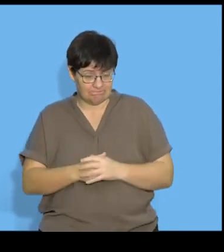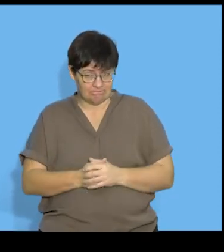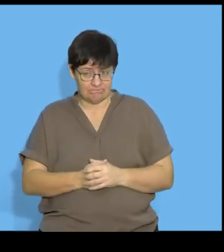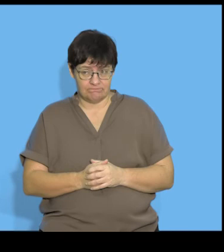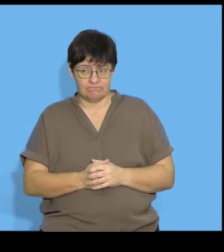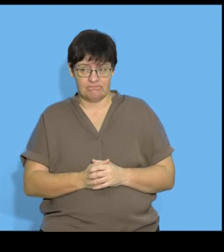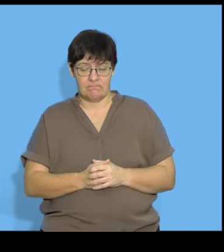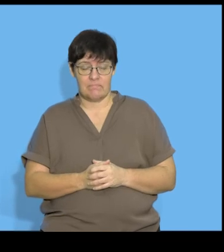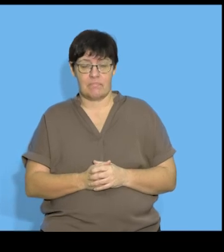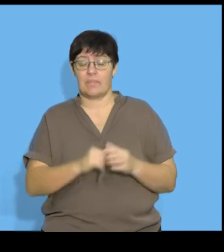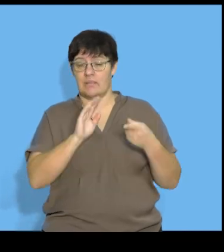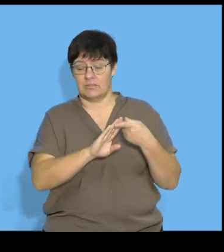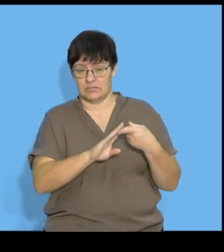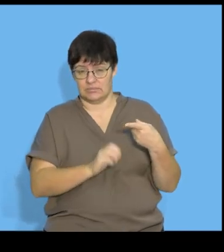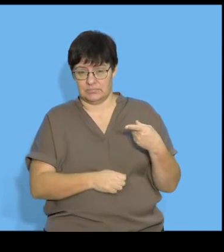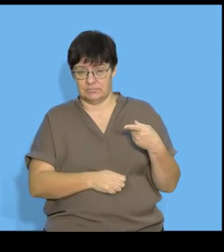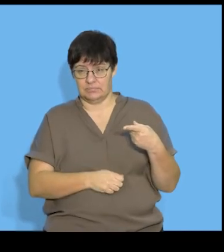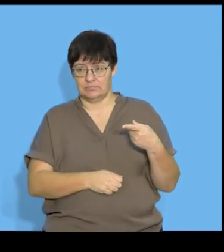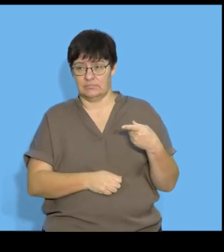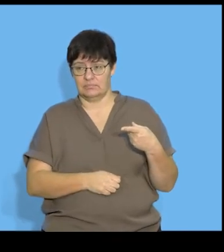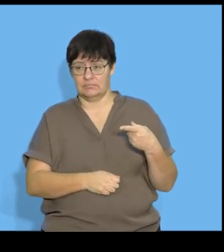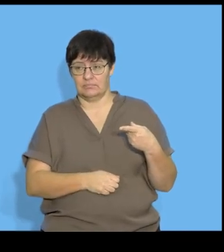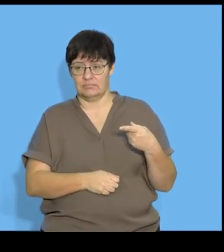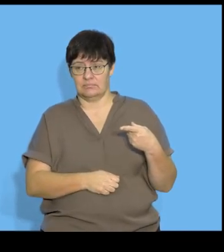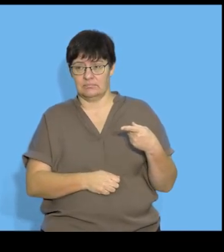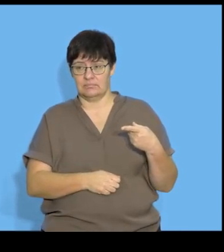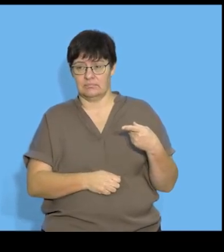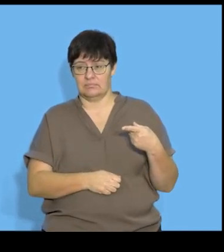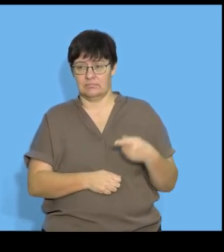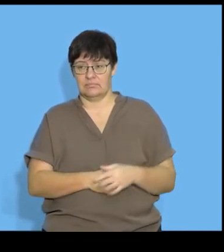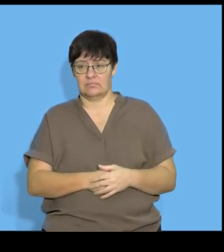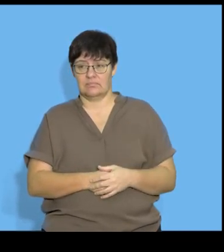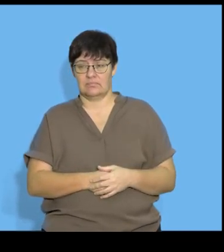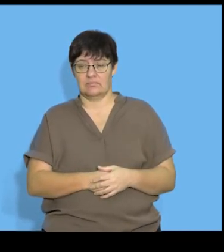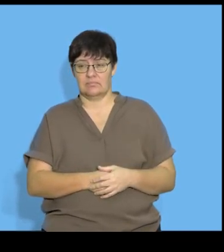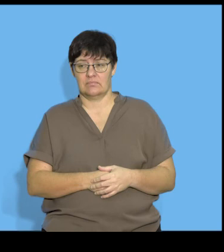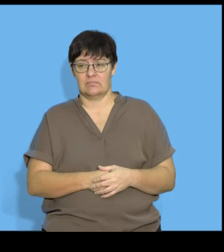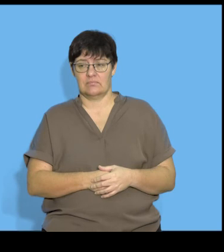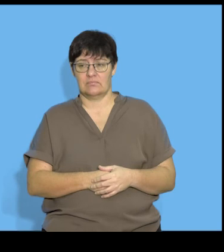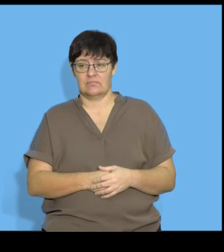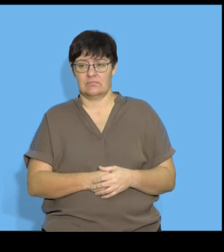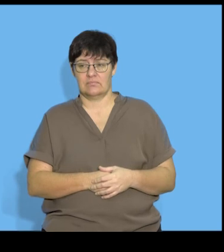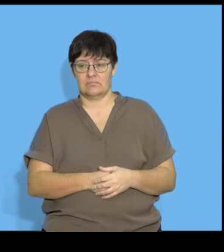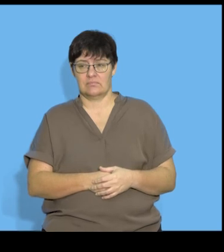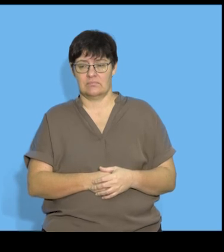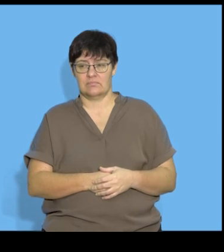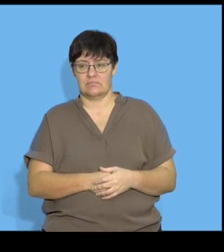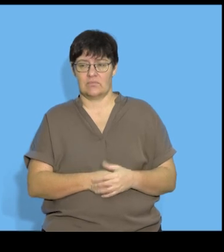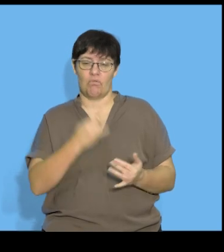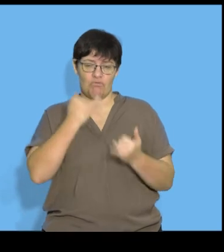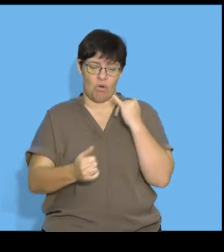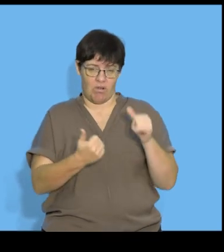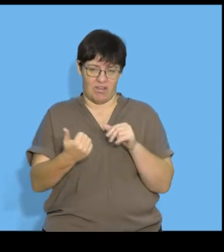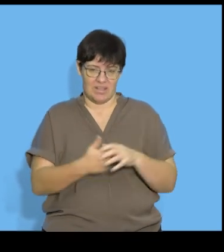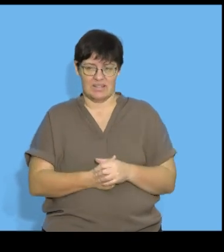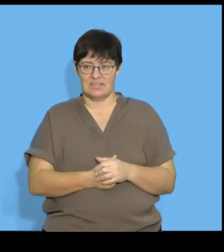Number 1, what I did see here, we're going to go back to this, all right, over here. Oopsie, I'm going the wrong way. Let me